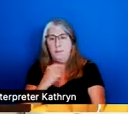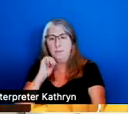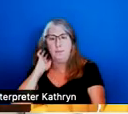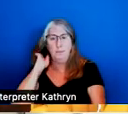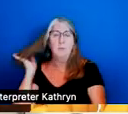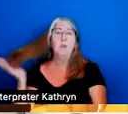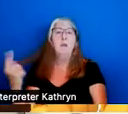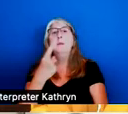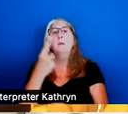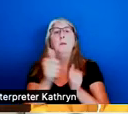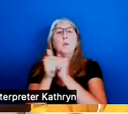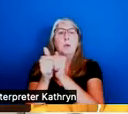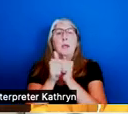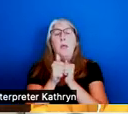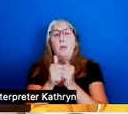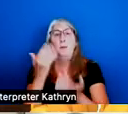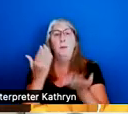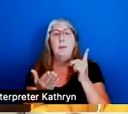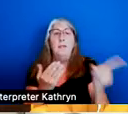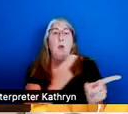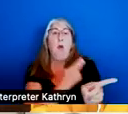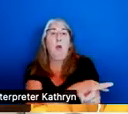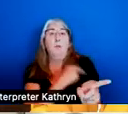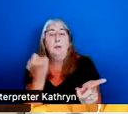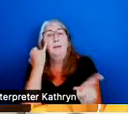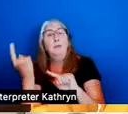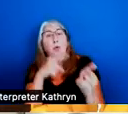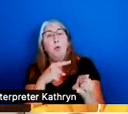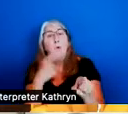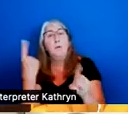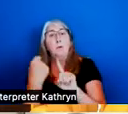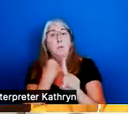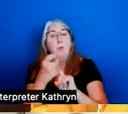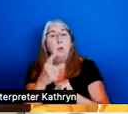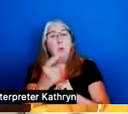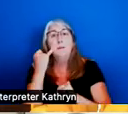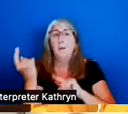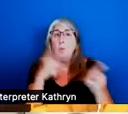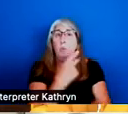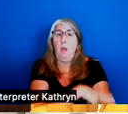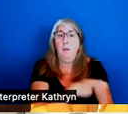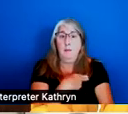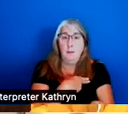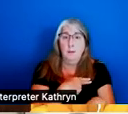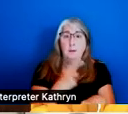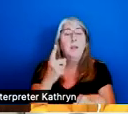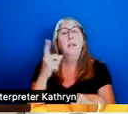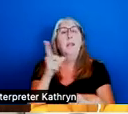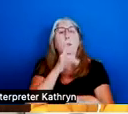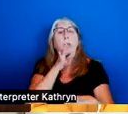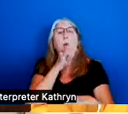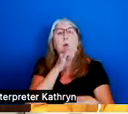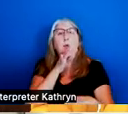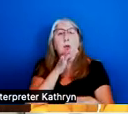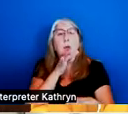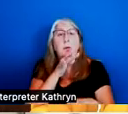together, perhaps in the hospital, when you go and you are abused, because I went to the hospital, they whisper, there